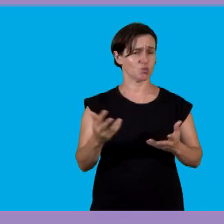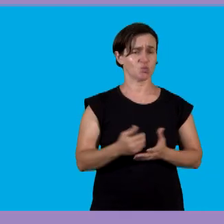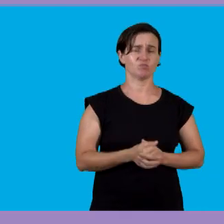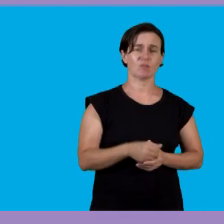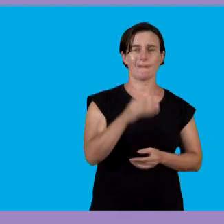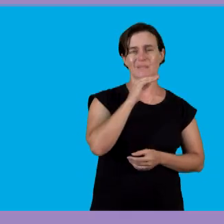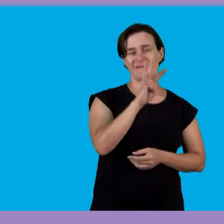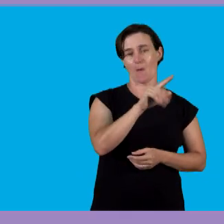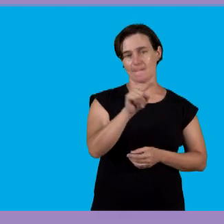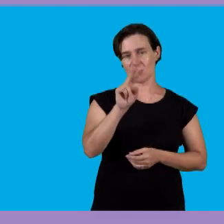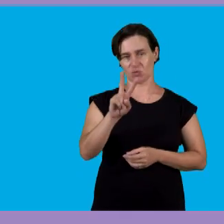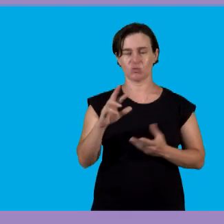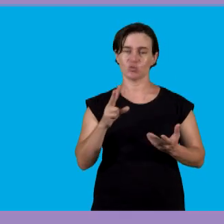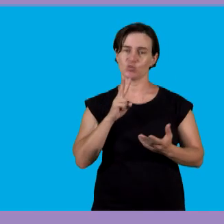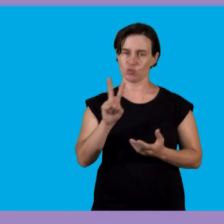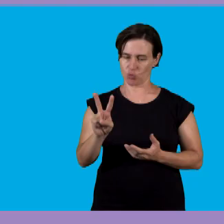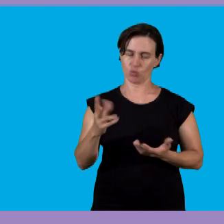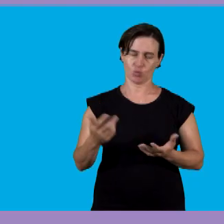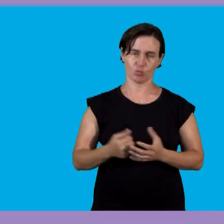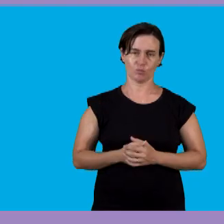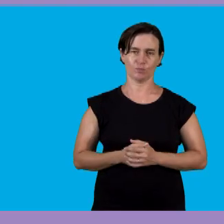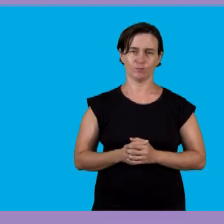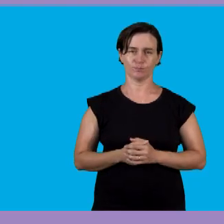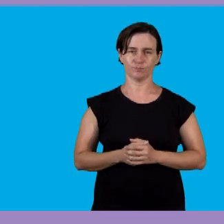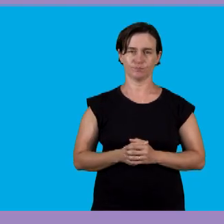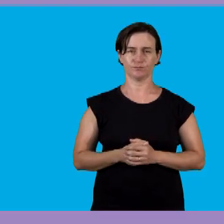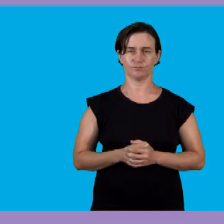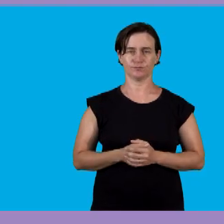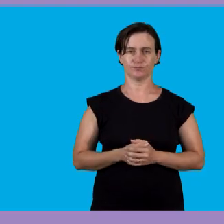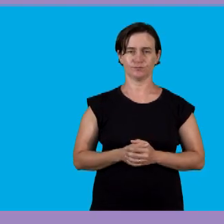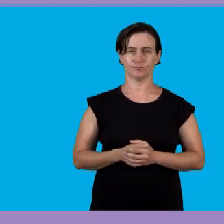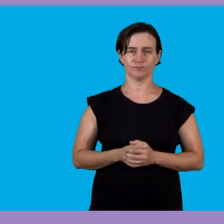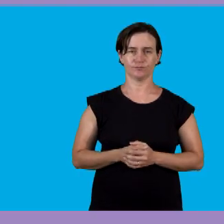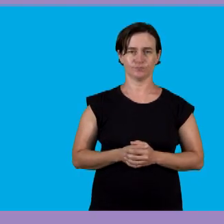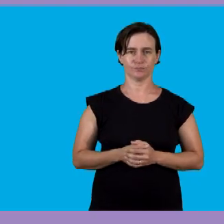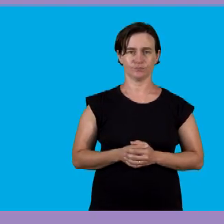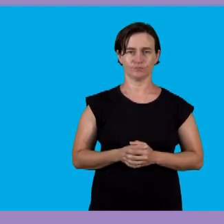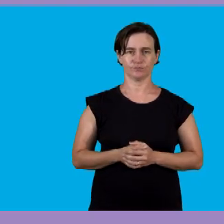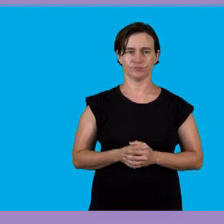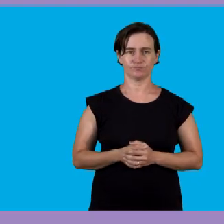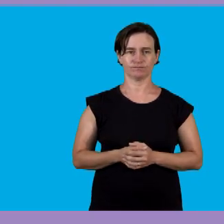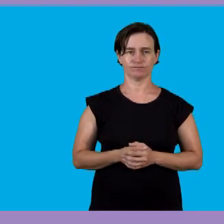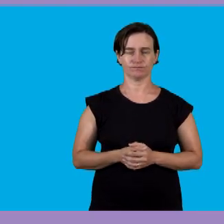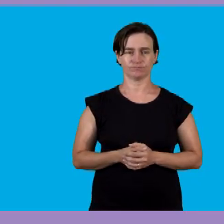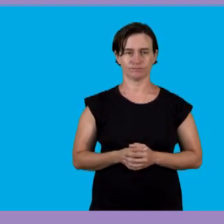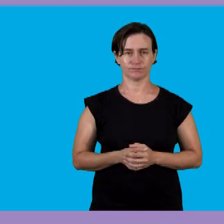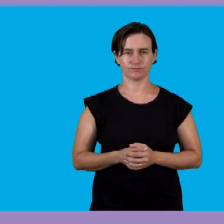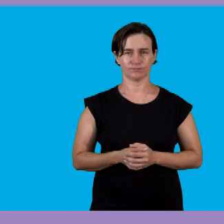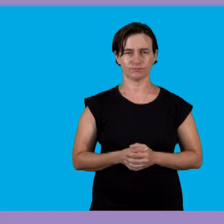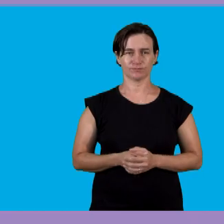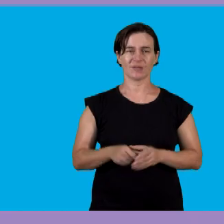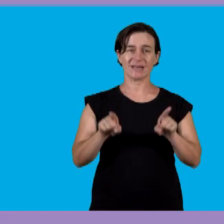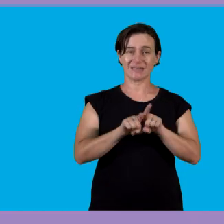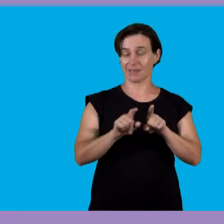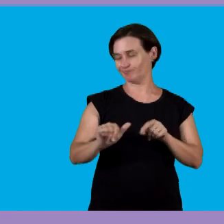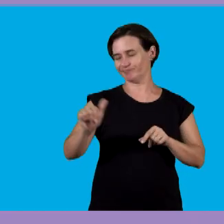4. And when we subtract 2, that is going to leave us with an answer of 2. Let's do the same thing for that input